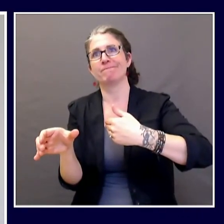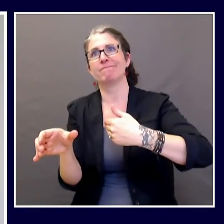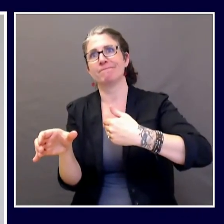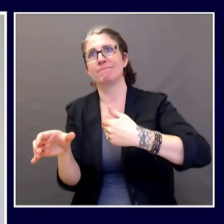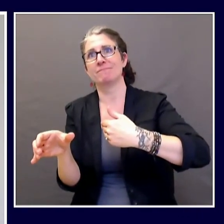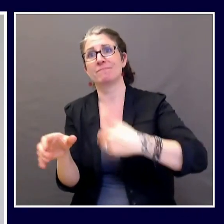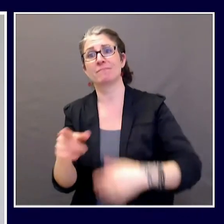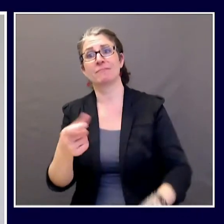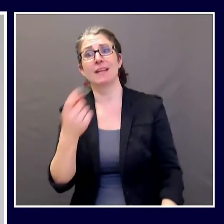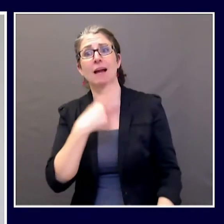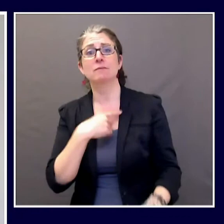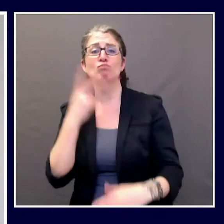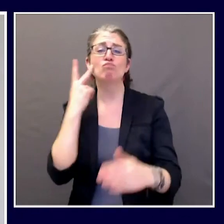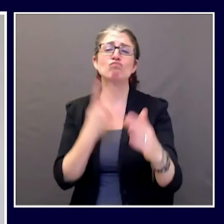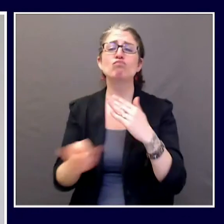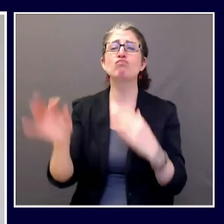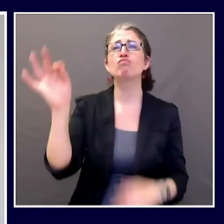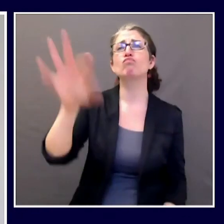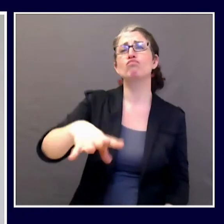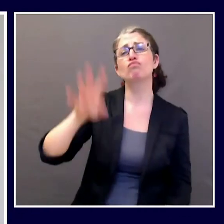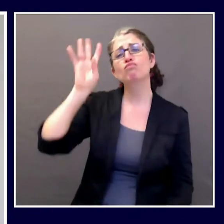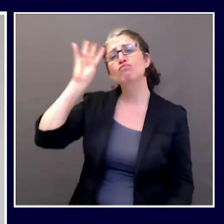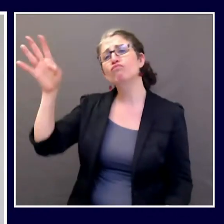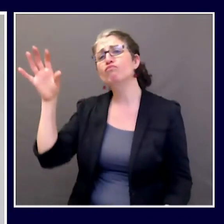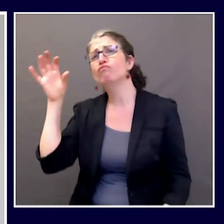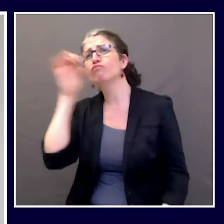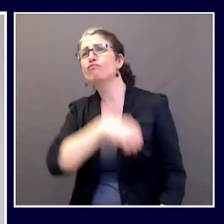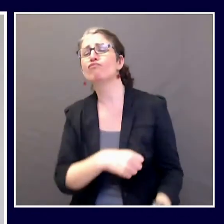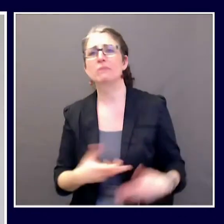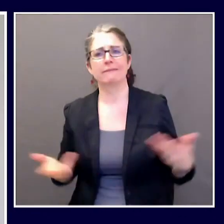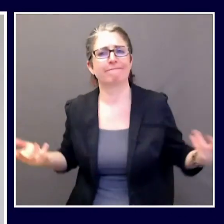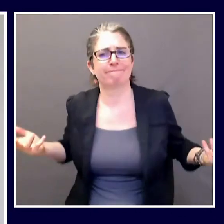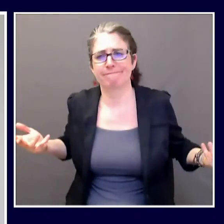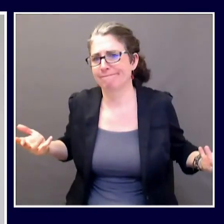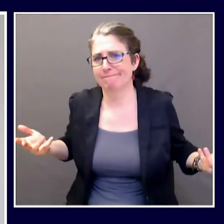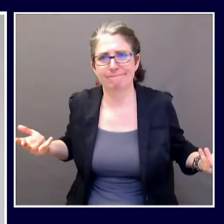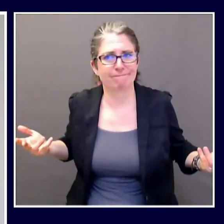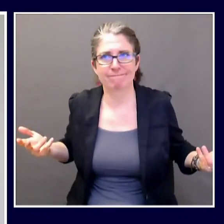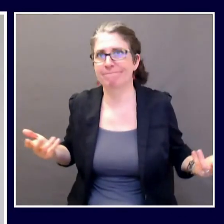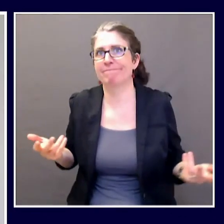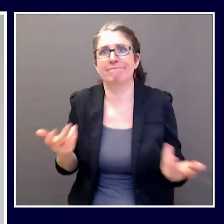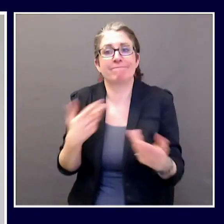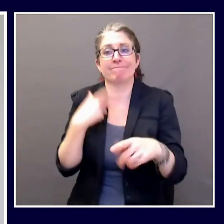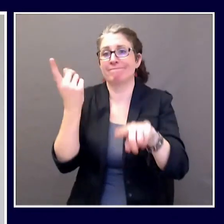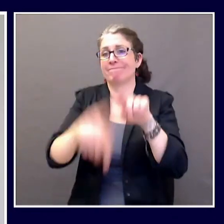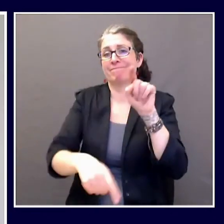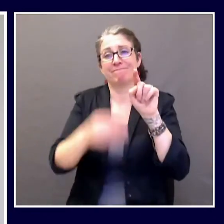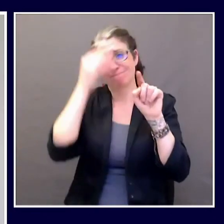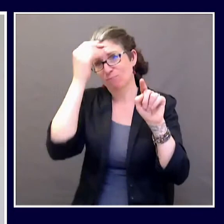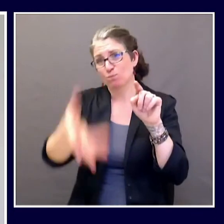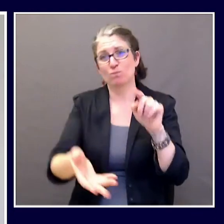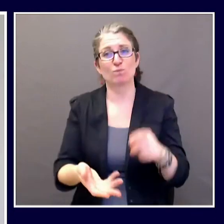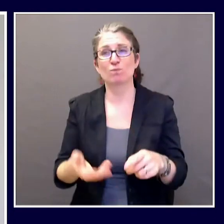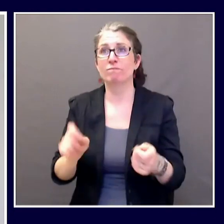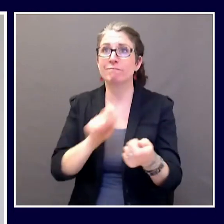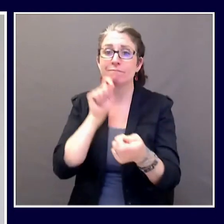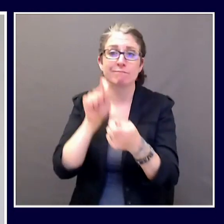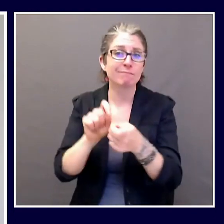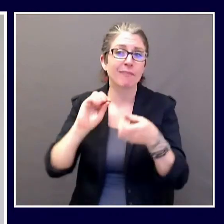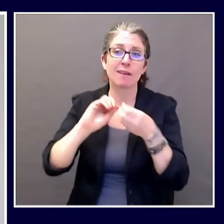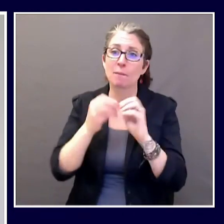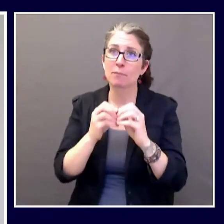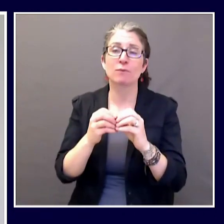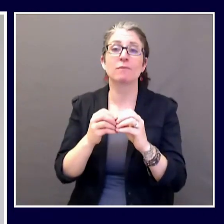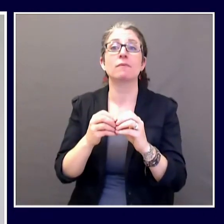back to normal. We can be on that road, and that's encouraging. And there are certain things that vaccinated folks should be more at liberty to